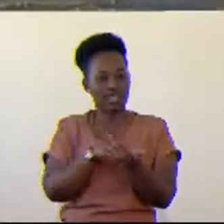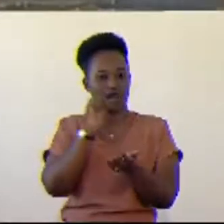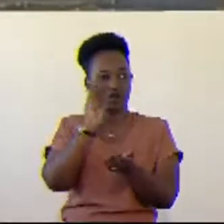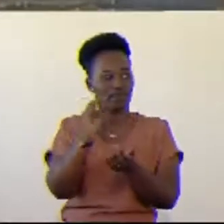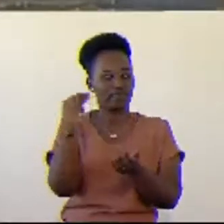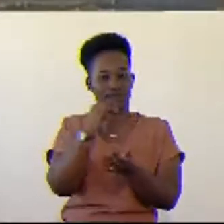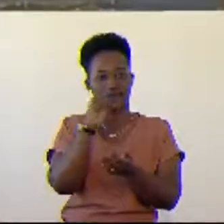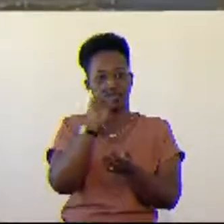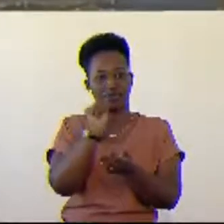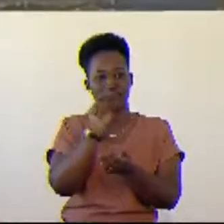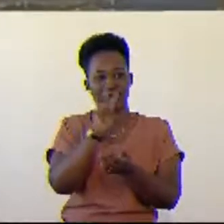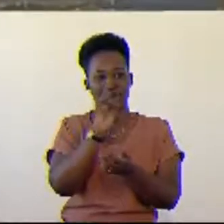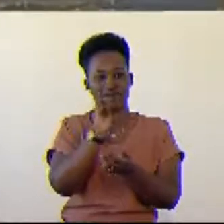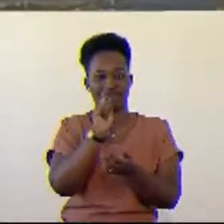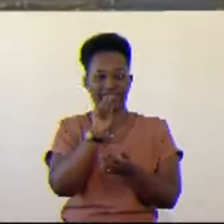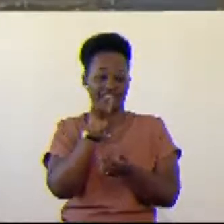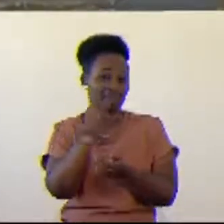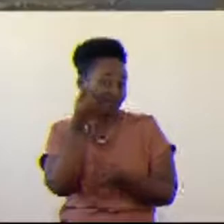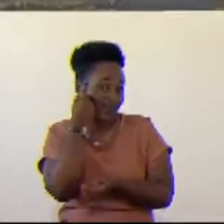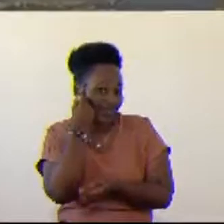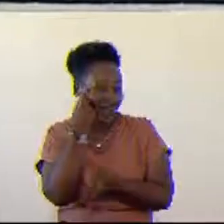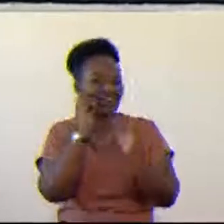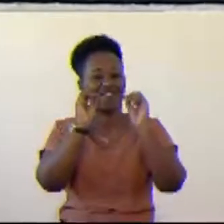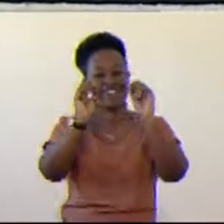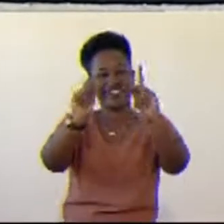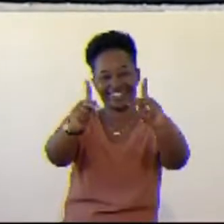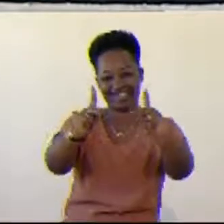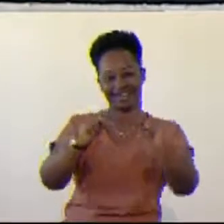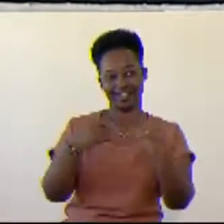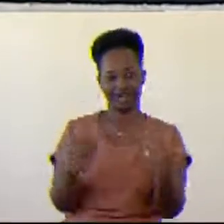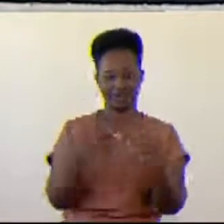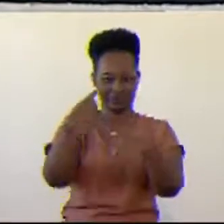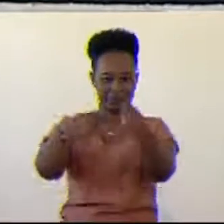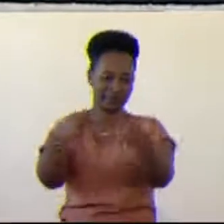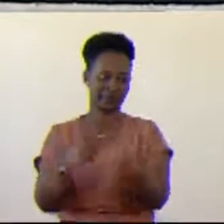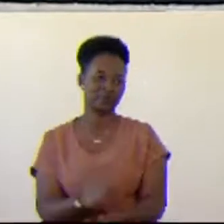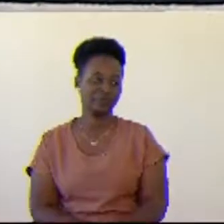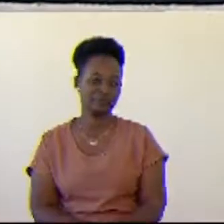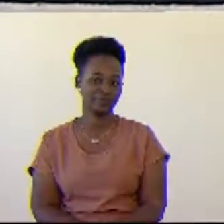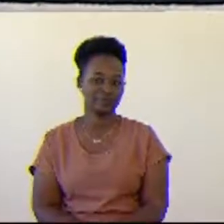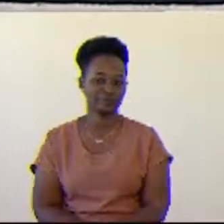magical? I believe so. All right. Let's go ahead.